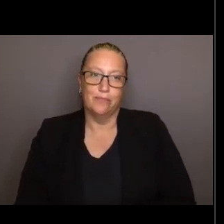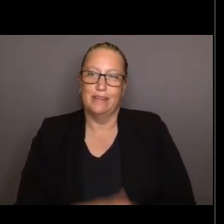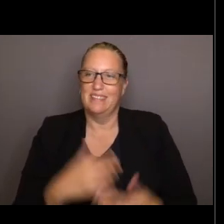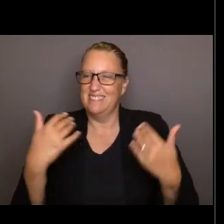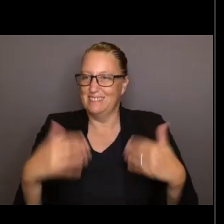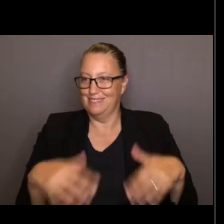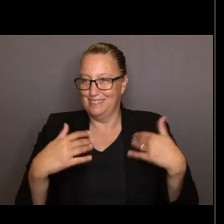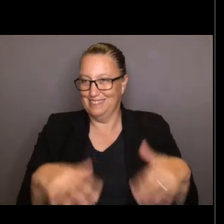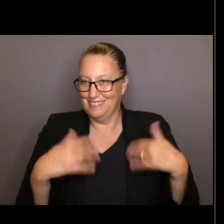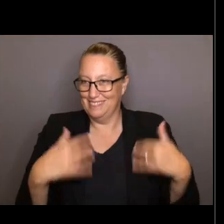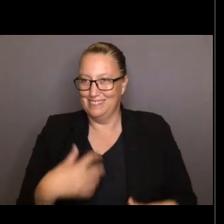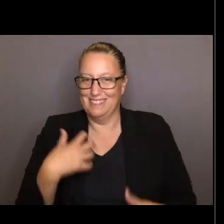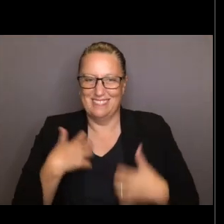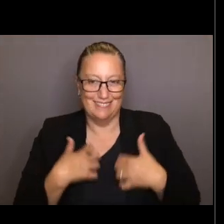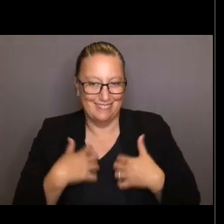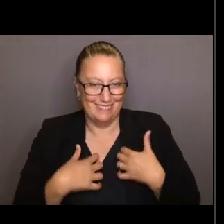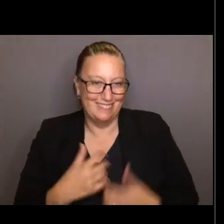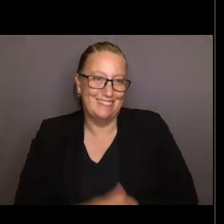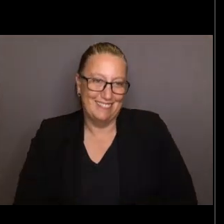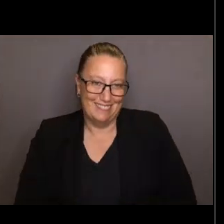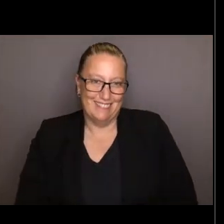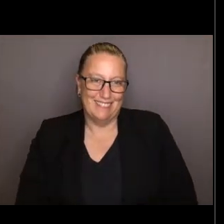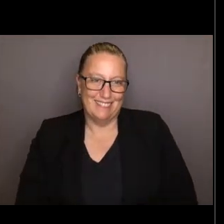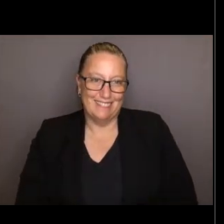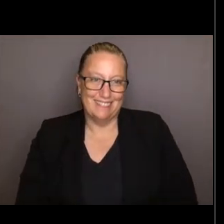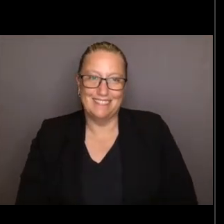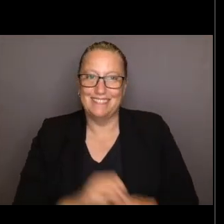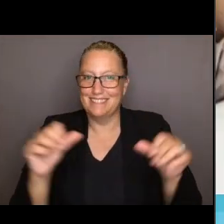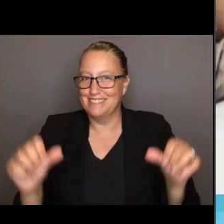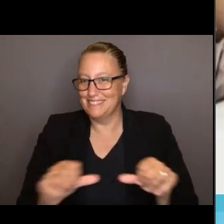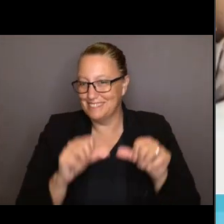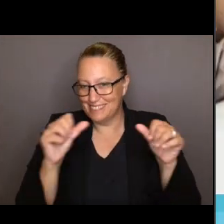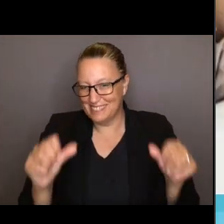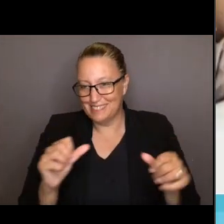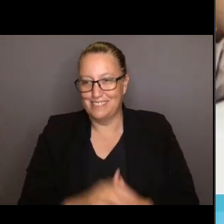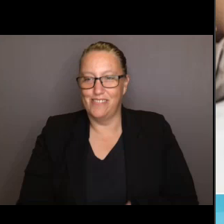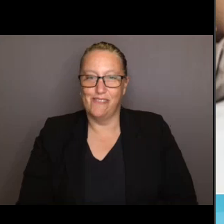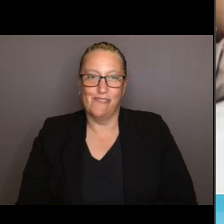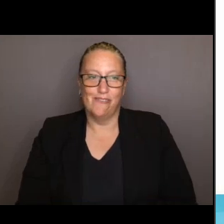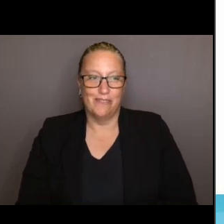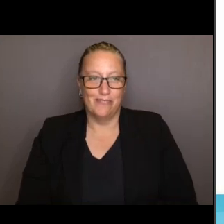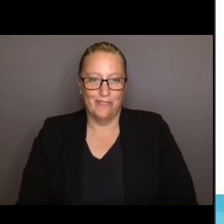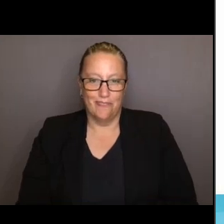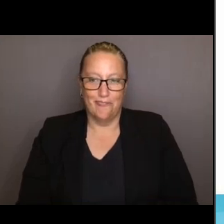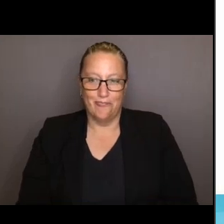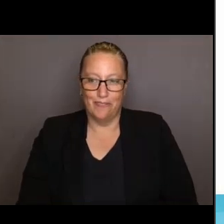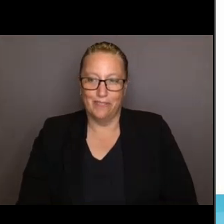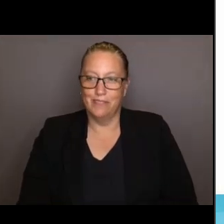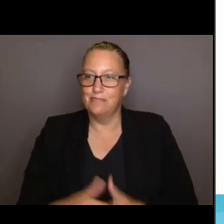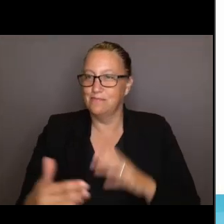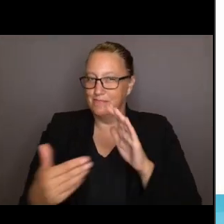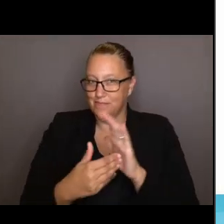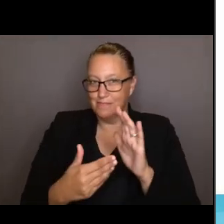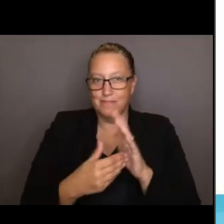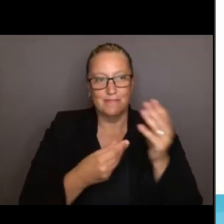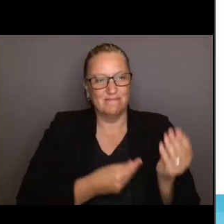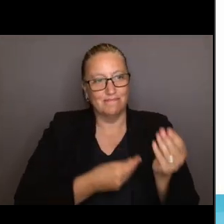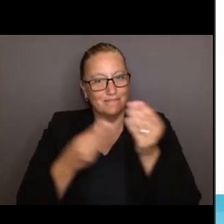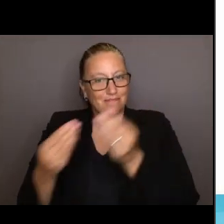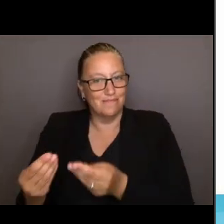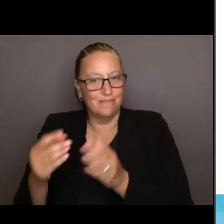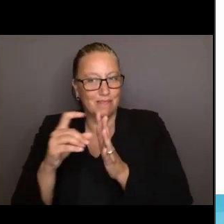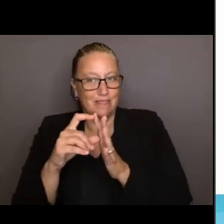you very much. All right, let's click ahead. So I'll now hand over to Danielle to start